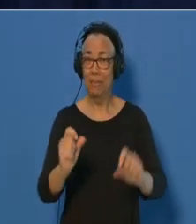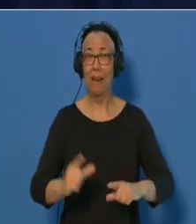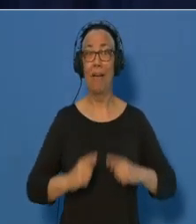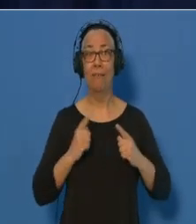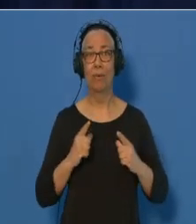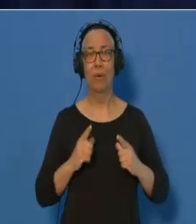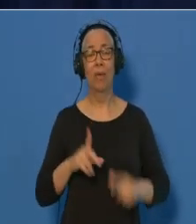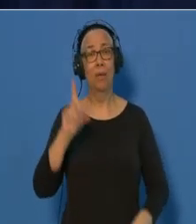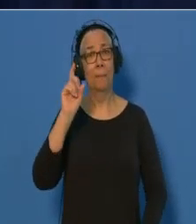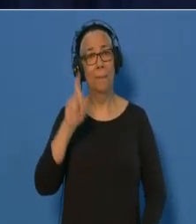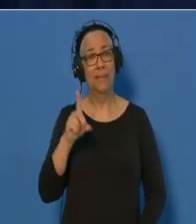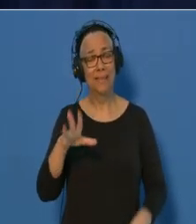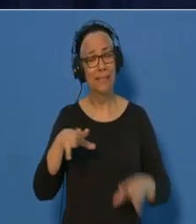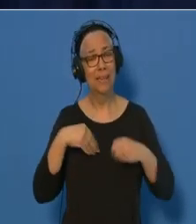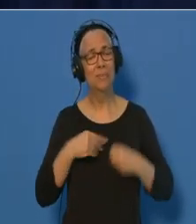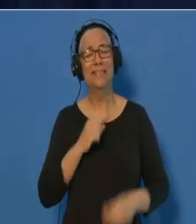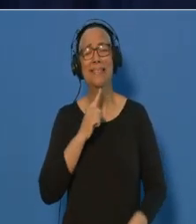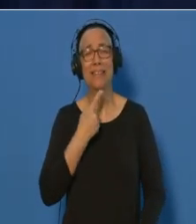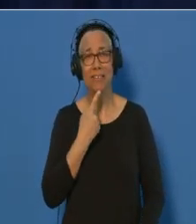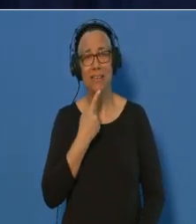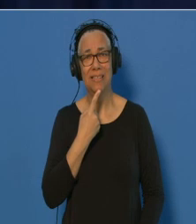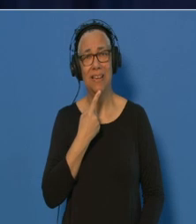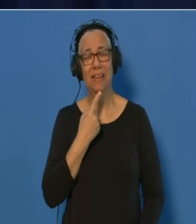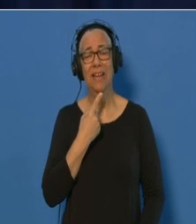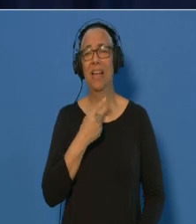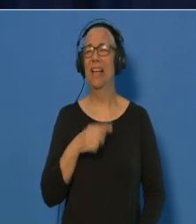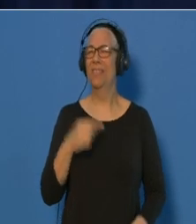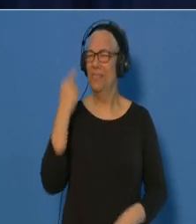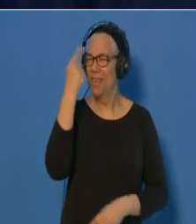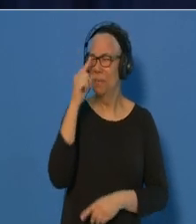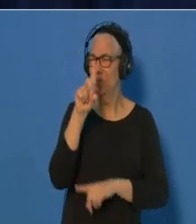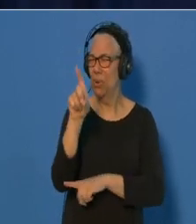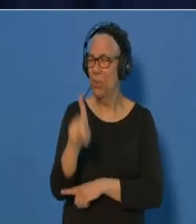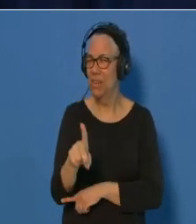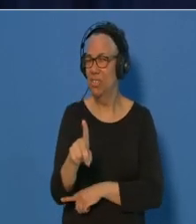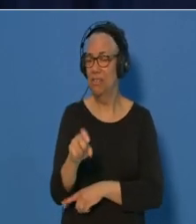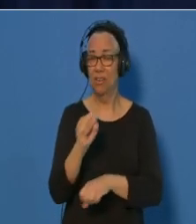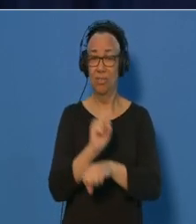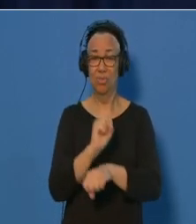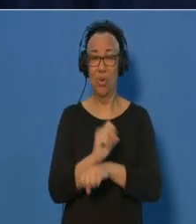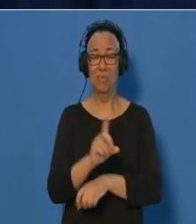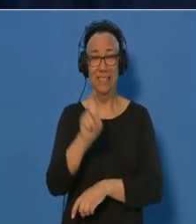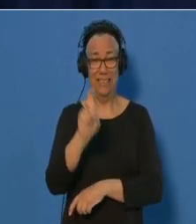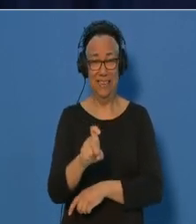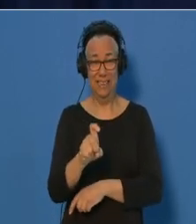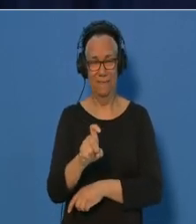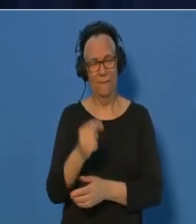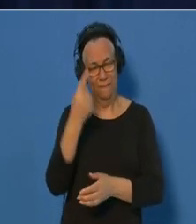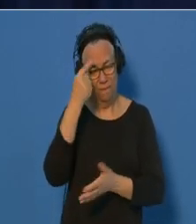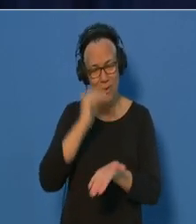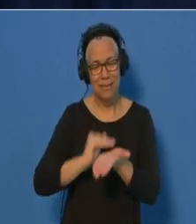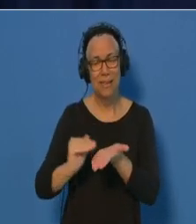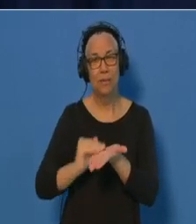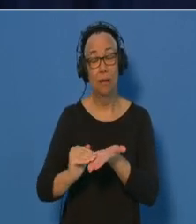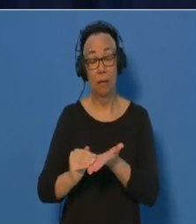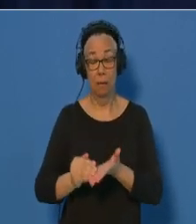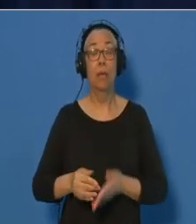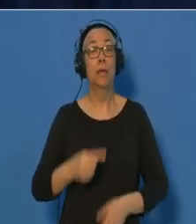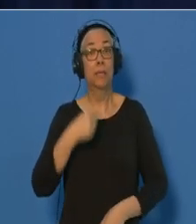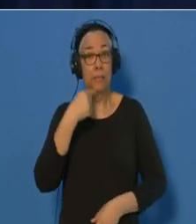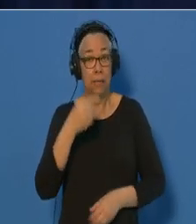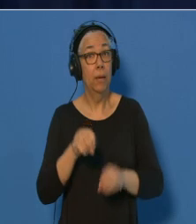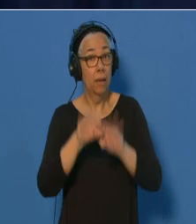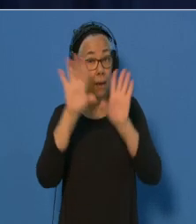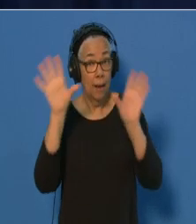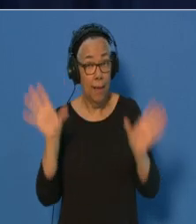and consider the questions that we're asking and the jobs that are being asked for regarding exemptions. So let me be clear.